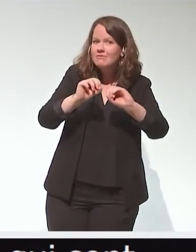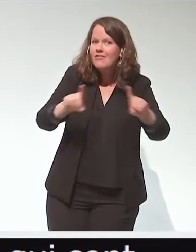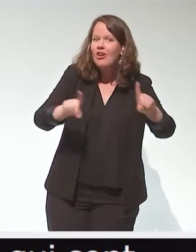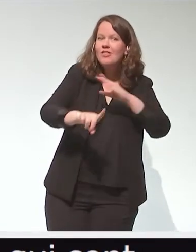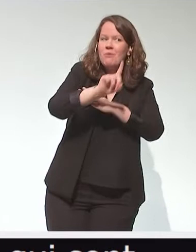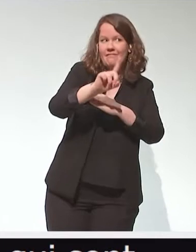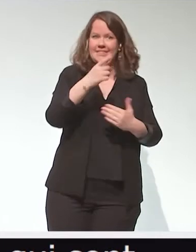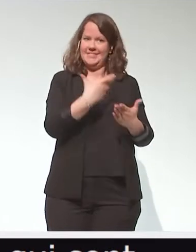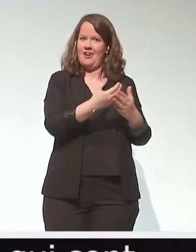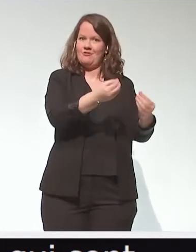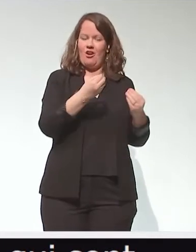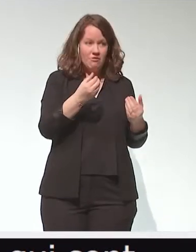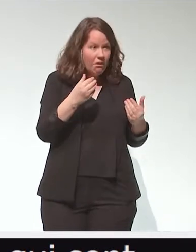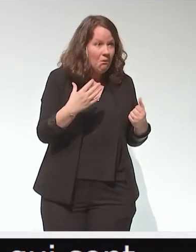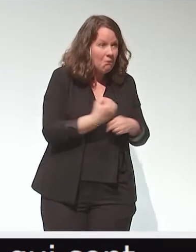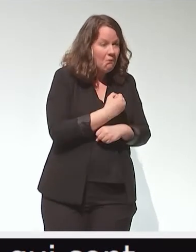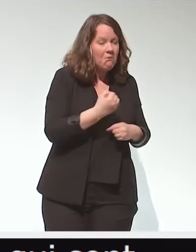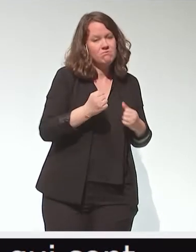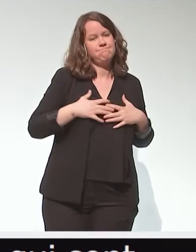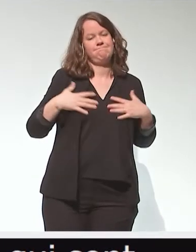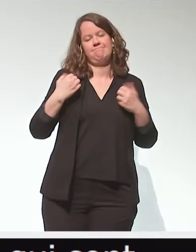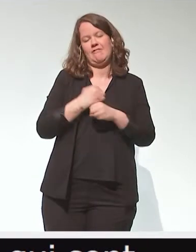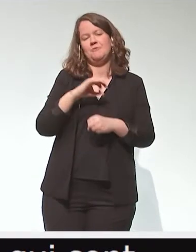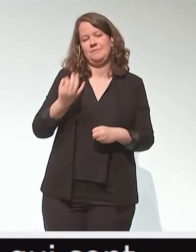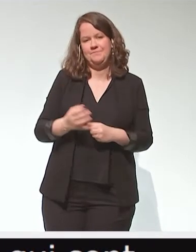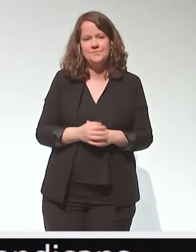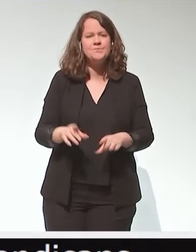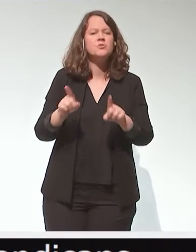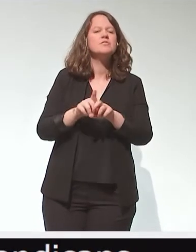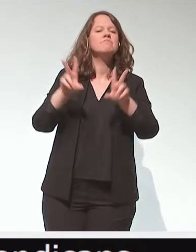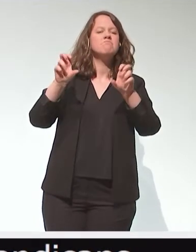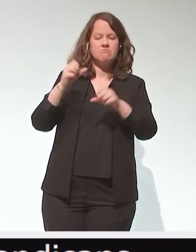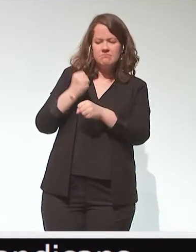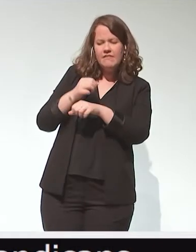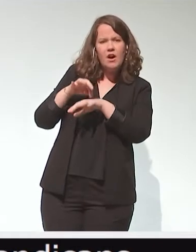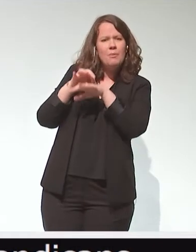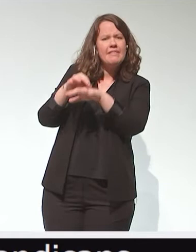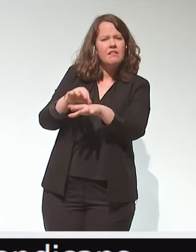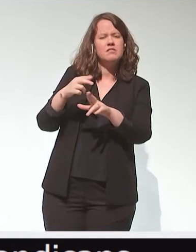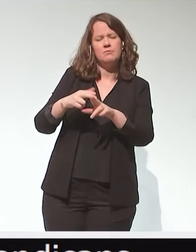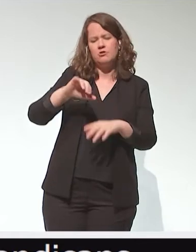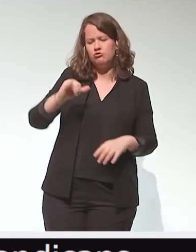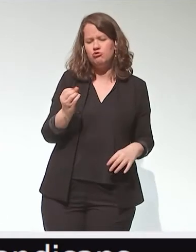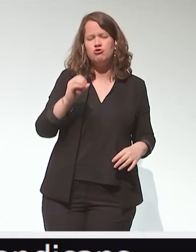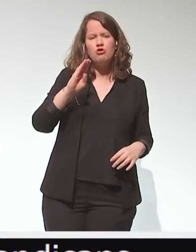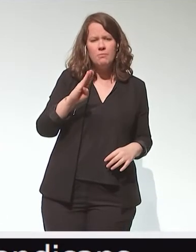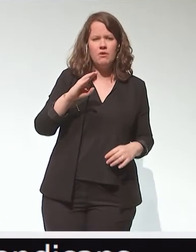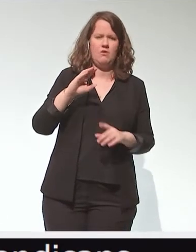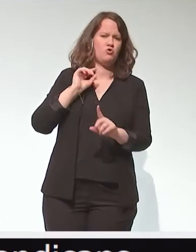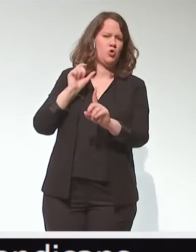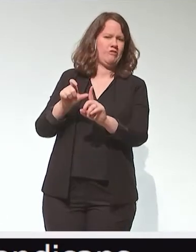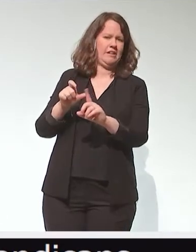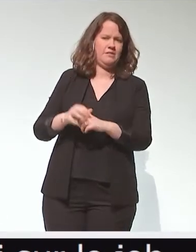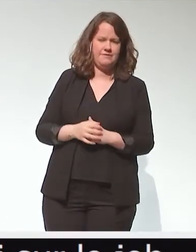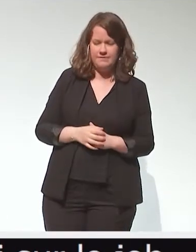talent that wants a single thing: to emancipate themselves and break free through work. Now, I am aware